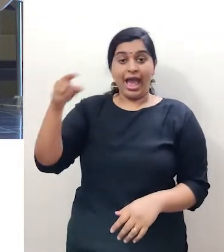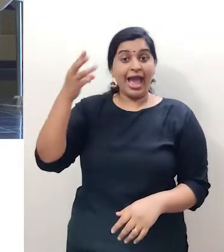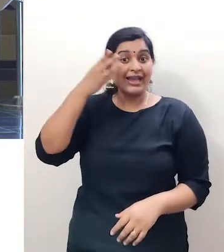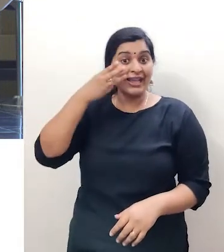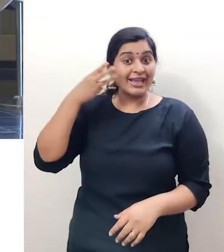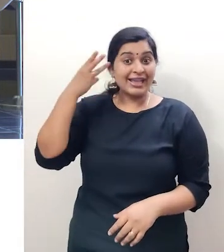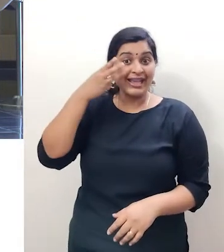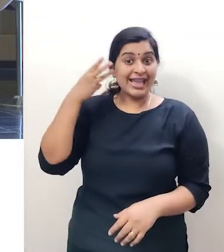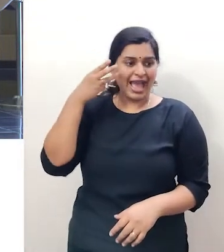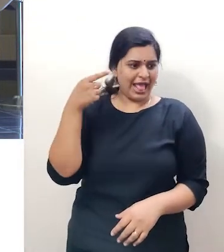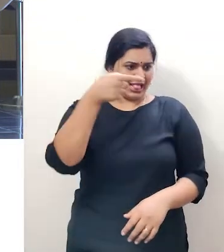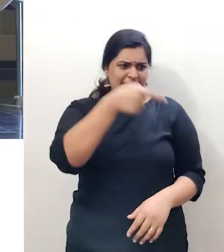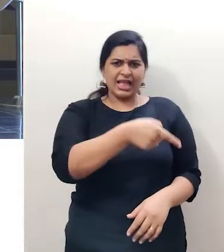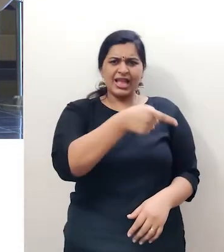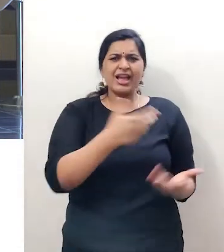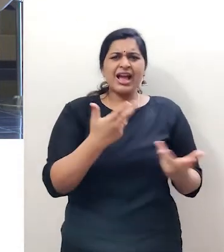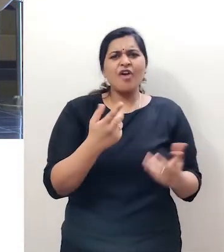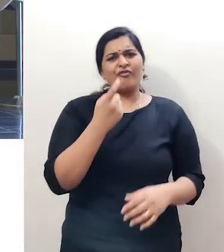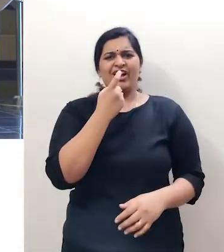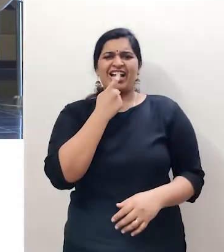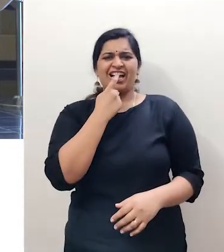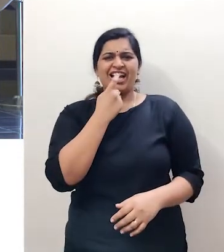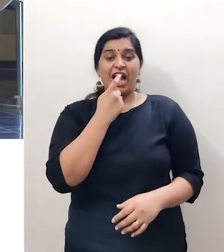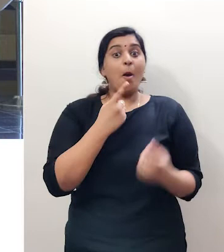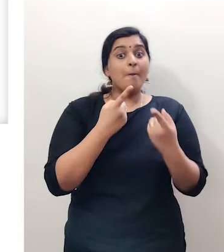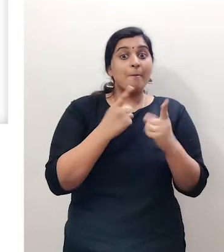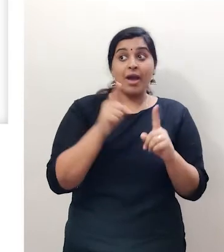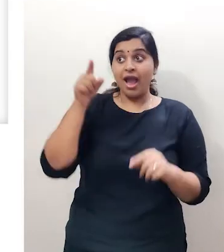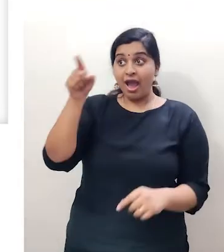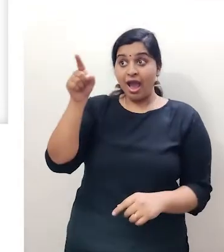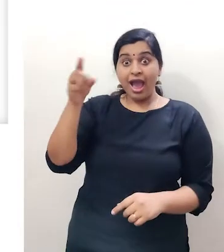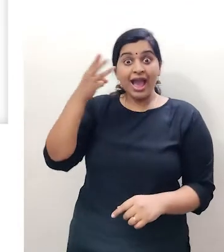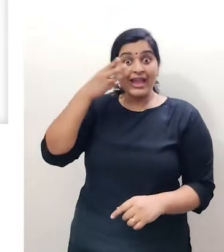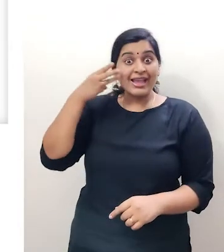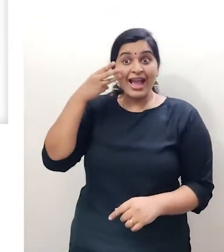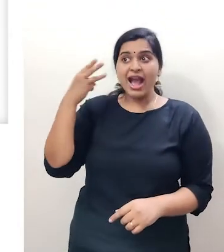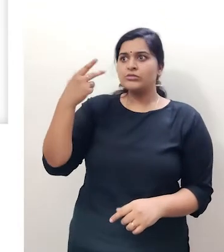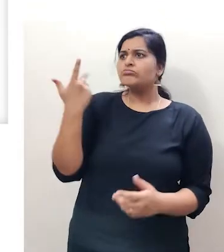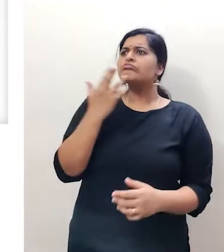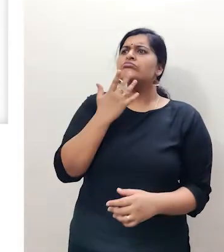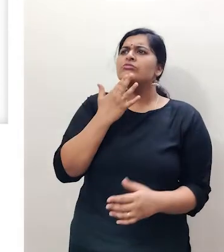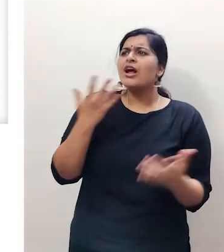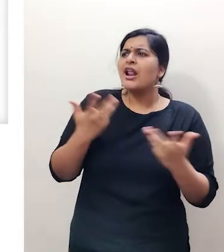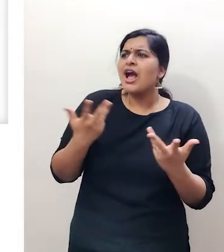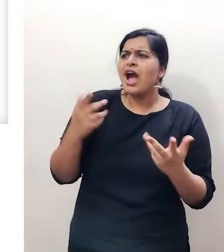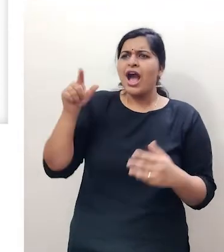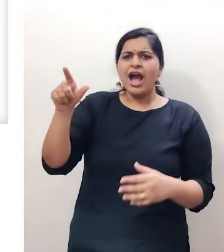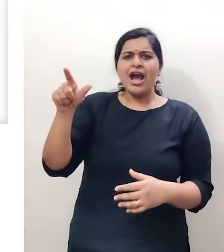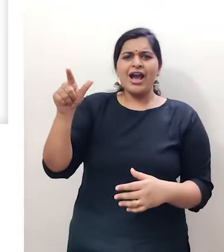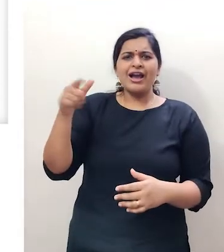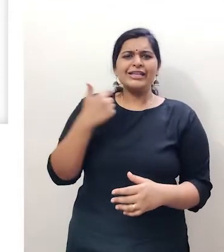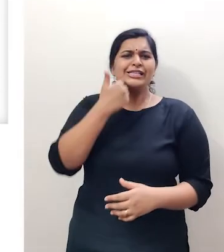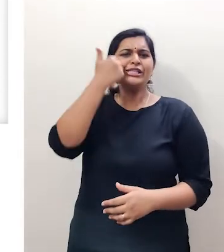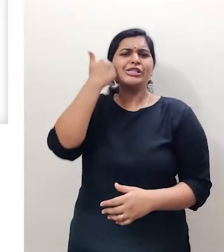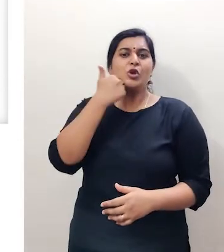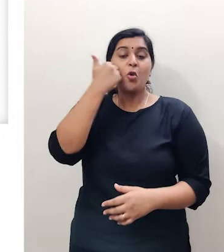cat in Jamini Roy's work is rendered in plain white, in this painting, the cat is in a